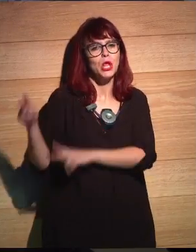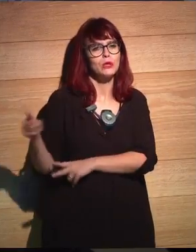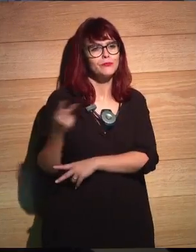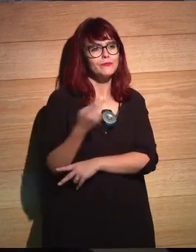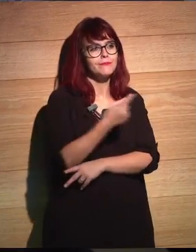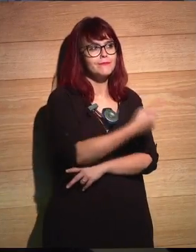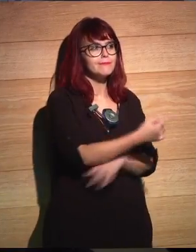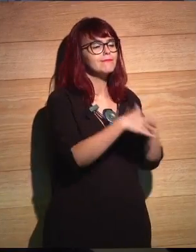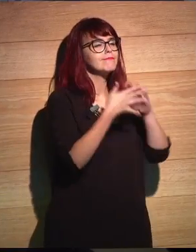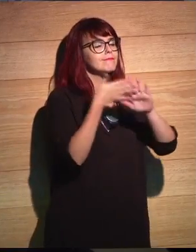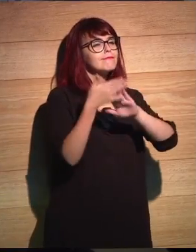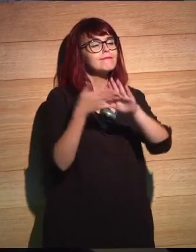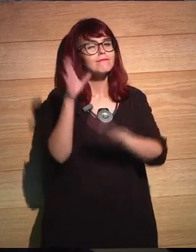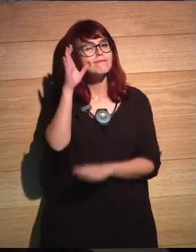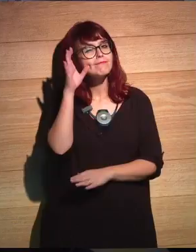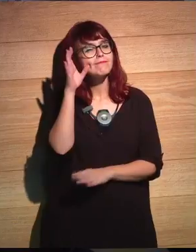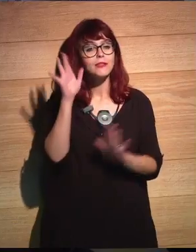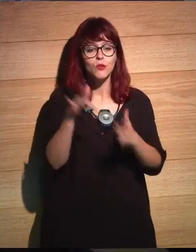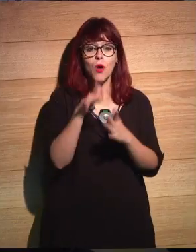you speak, that